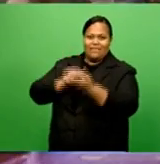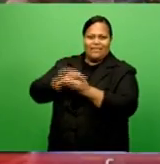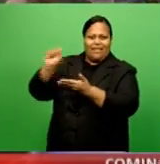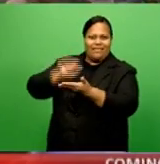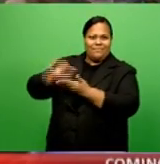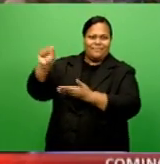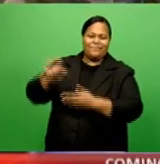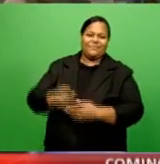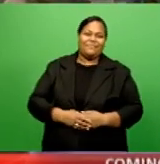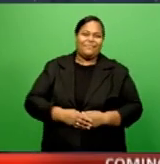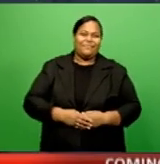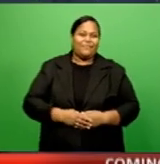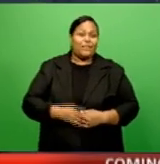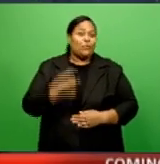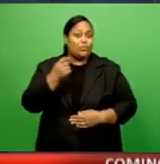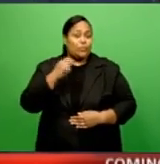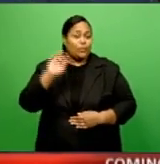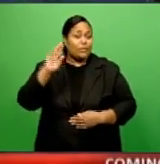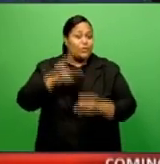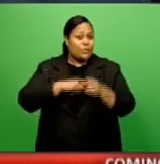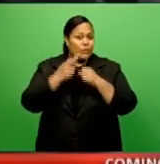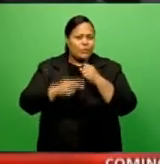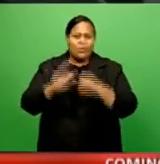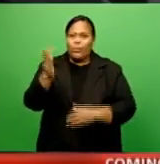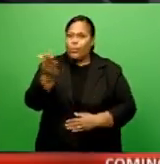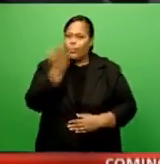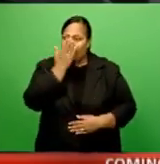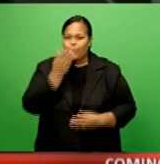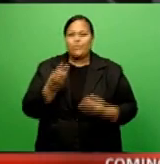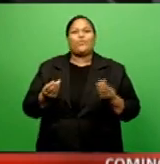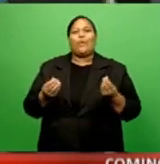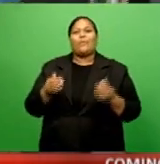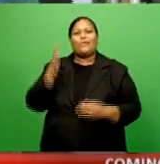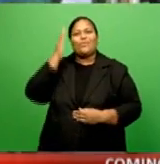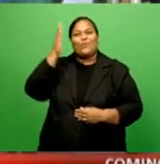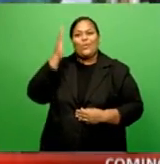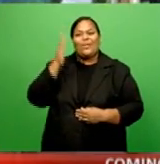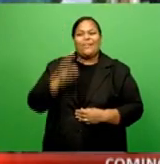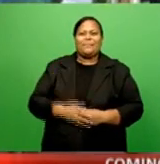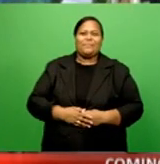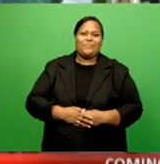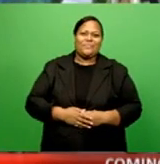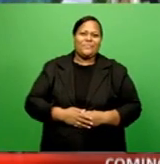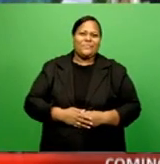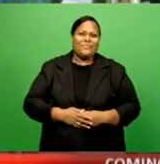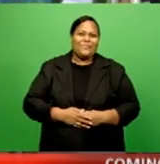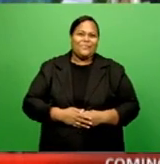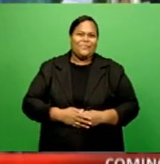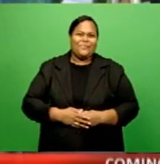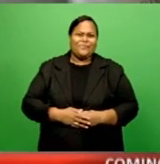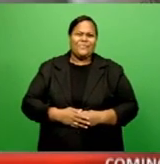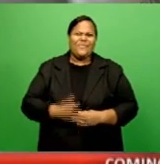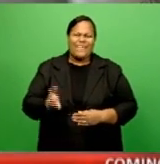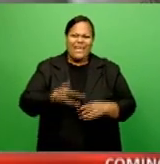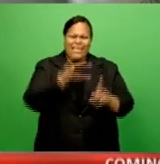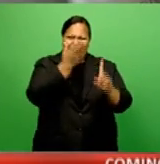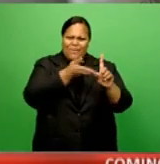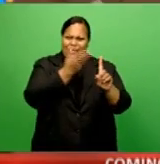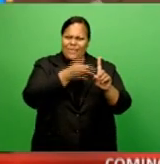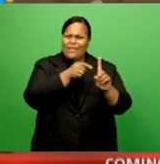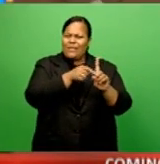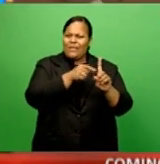News. Up ahead, last-minute back-to-school shopping continues. And Sony Matthews